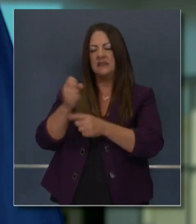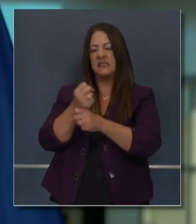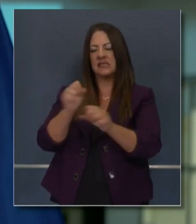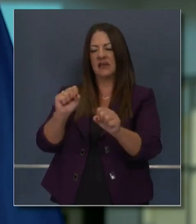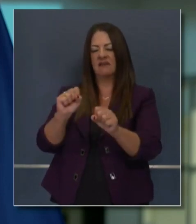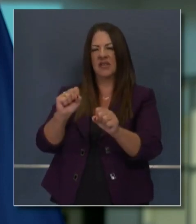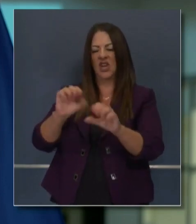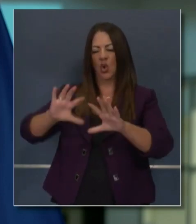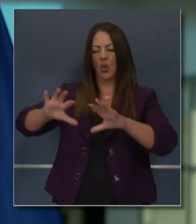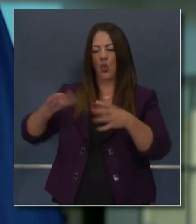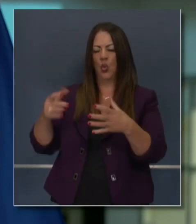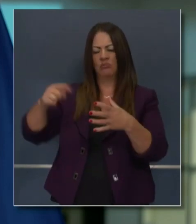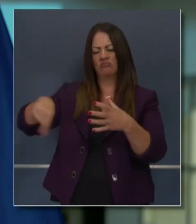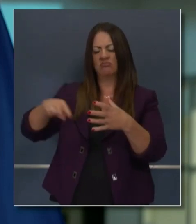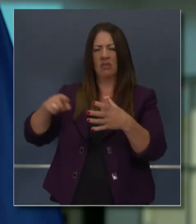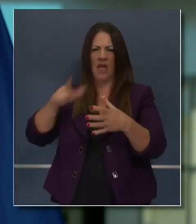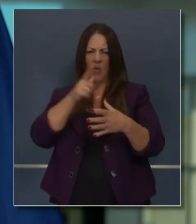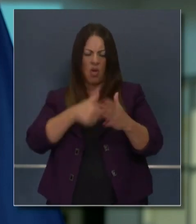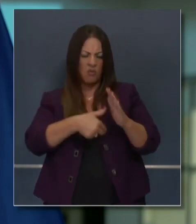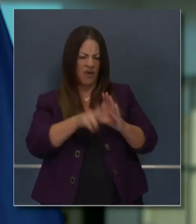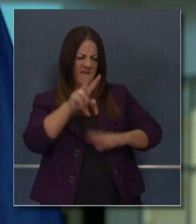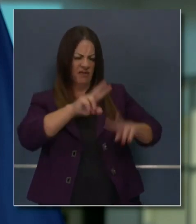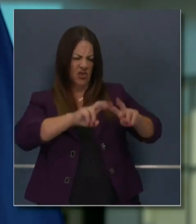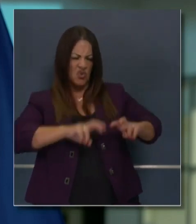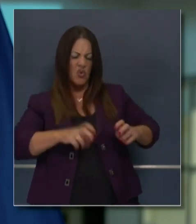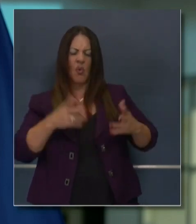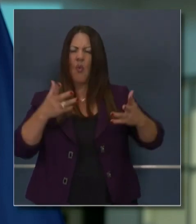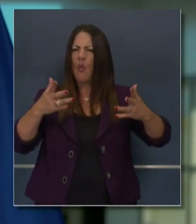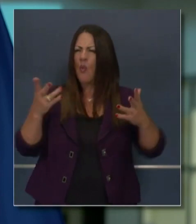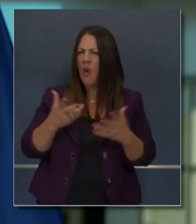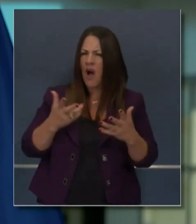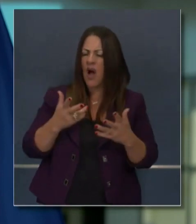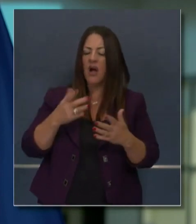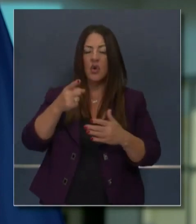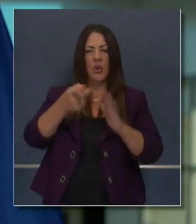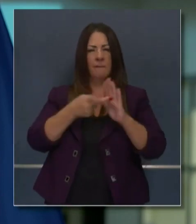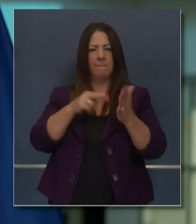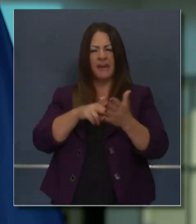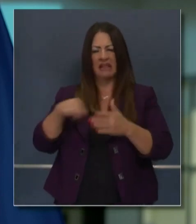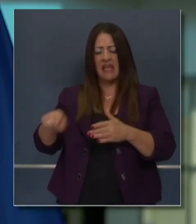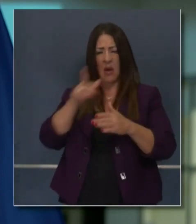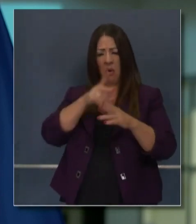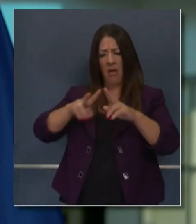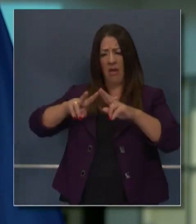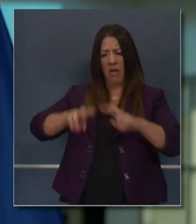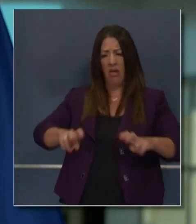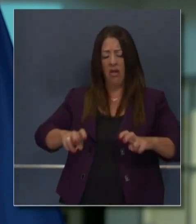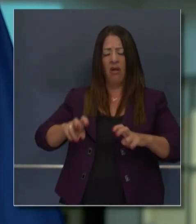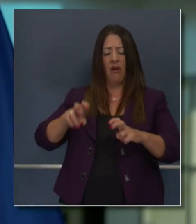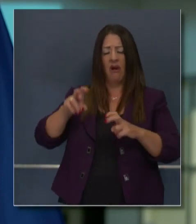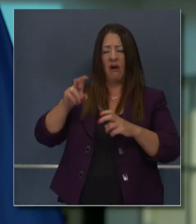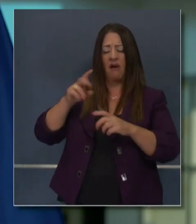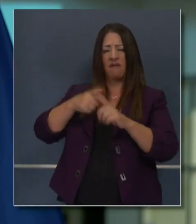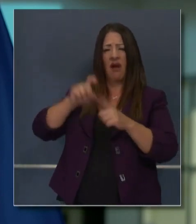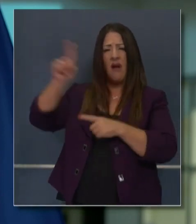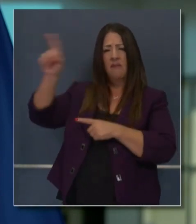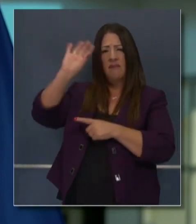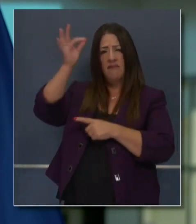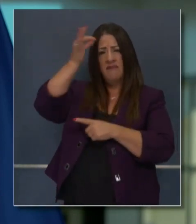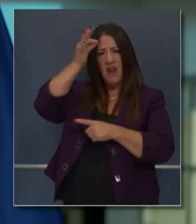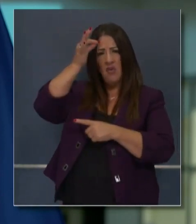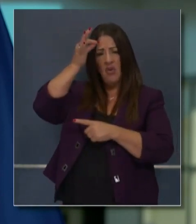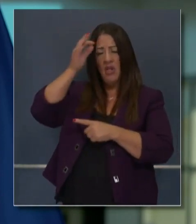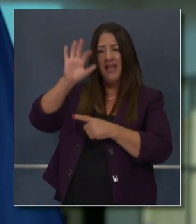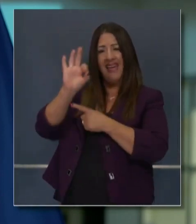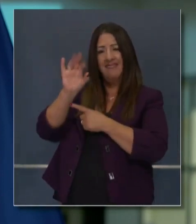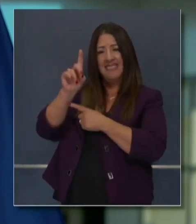be reviewing. Is it going to be looking at just the same data that the FDA is going to be looking